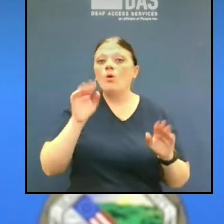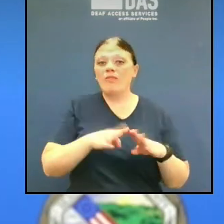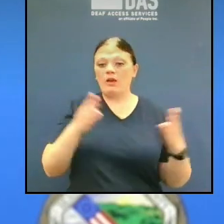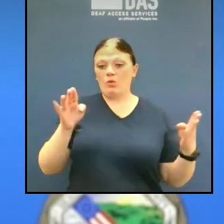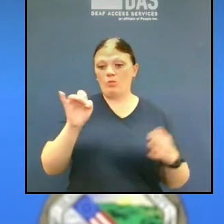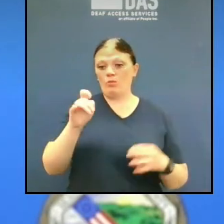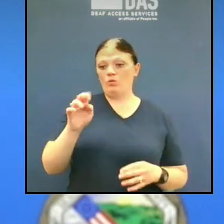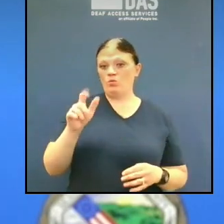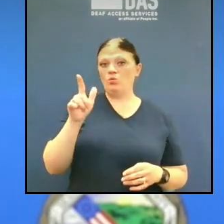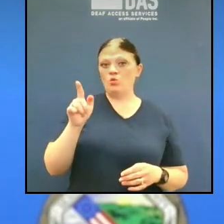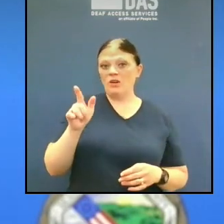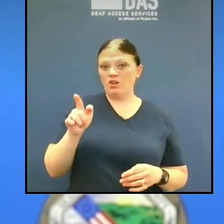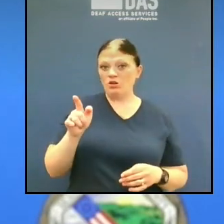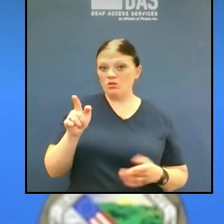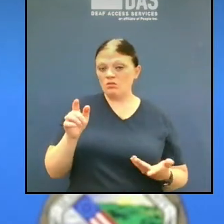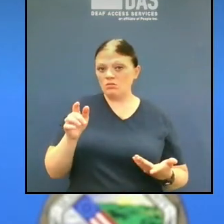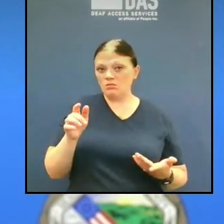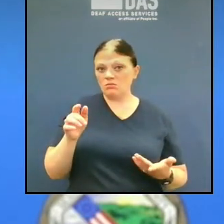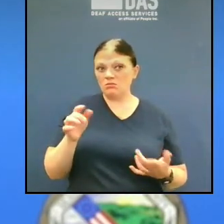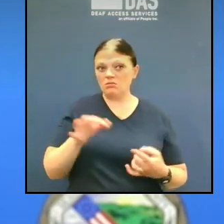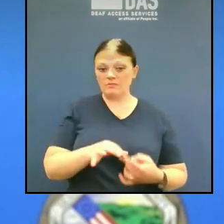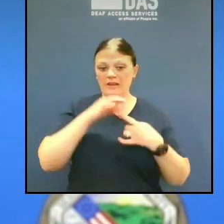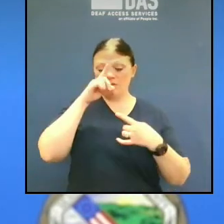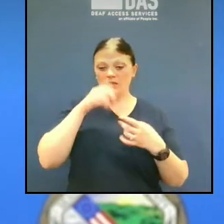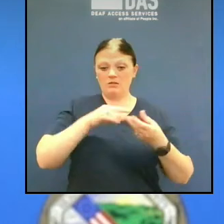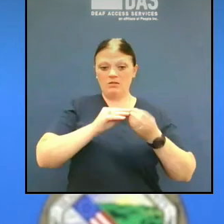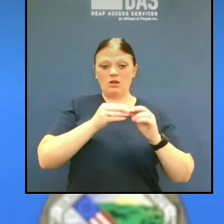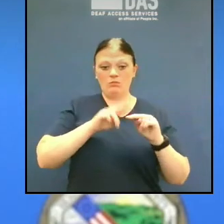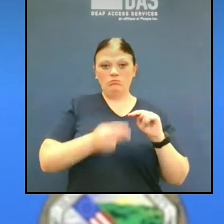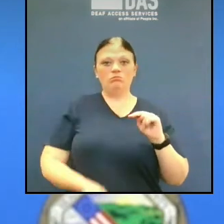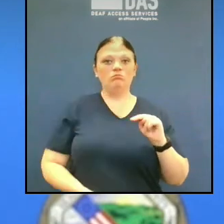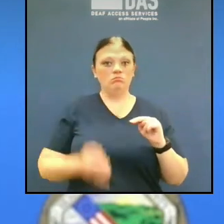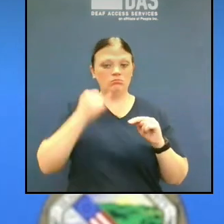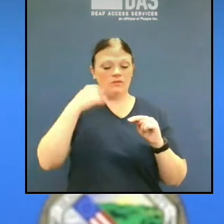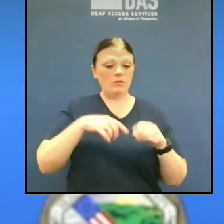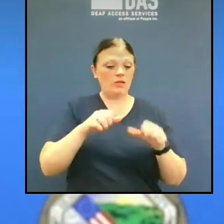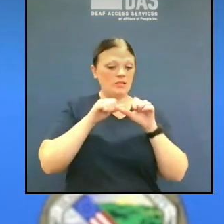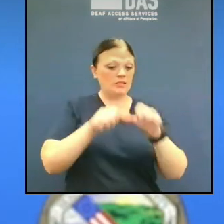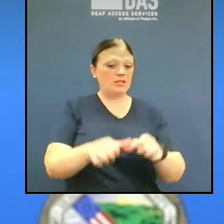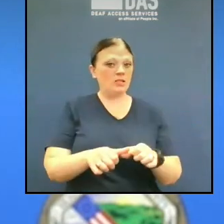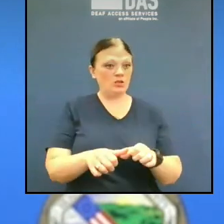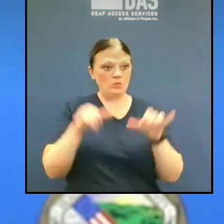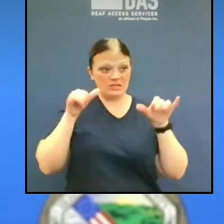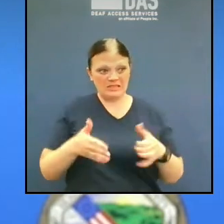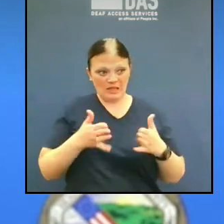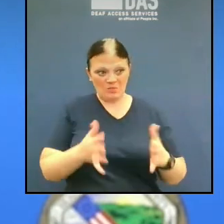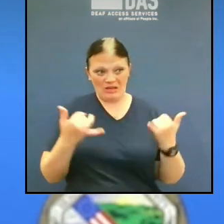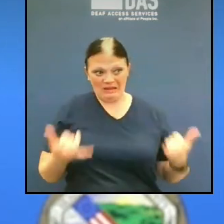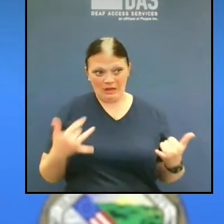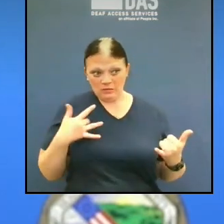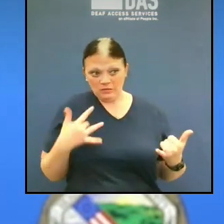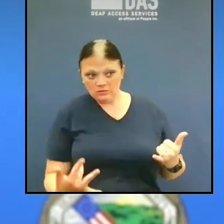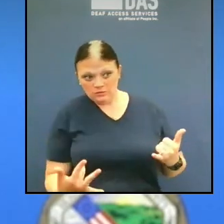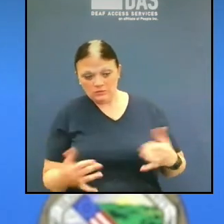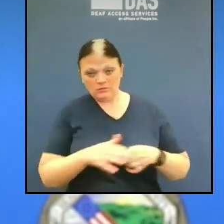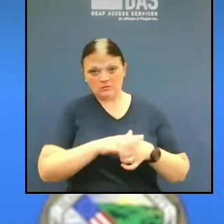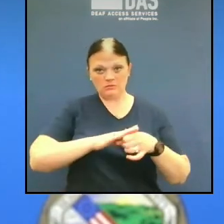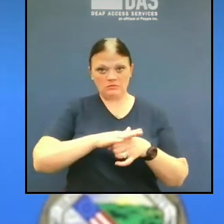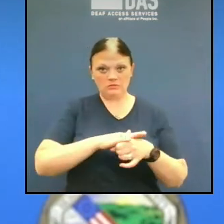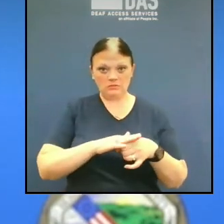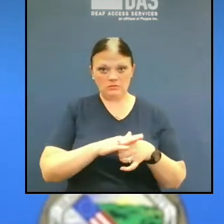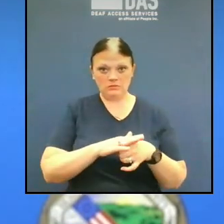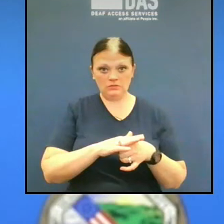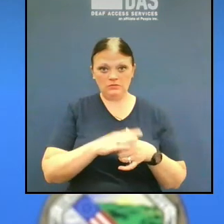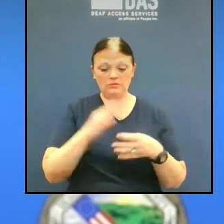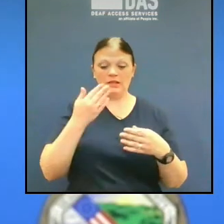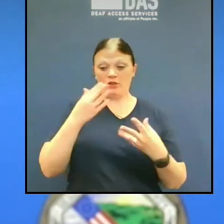June 21st, especially as our numbers decrease. If we continue on the trend that we are in here in this region,